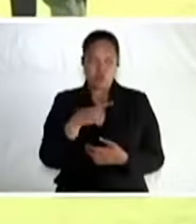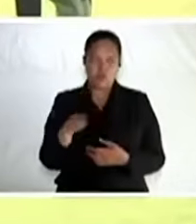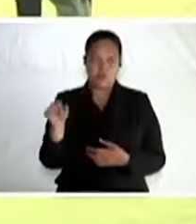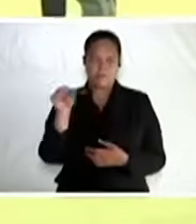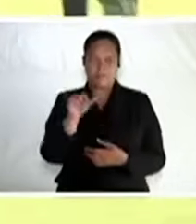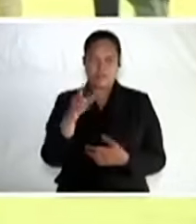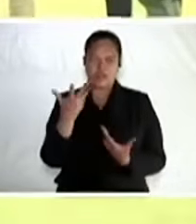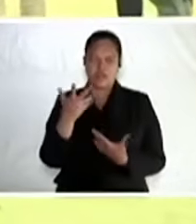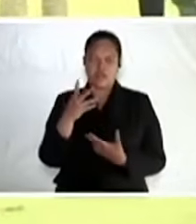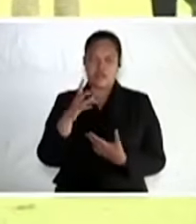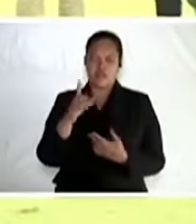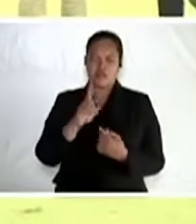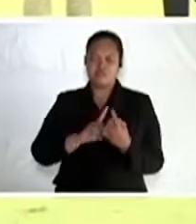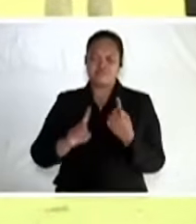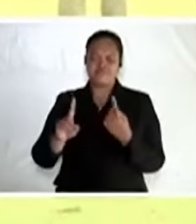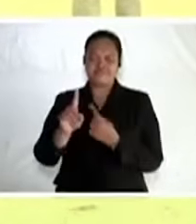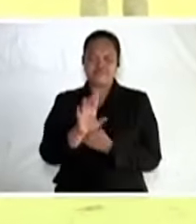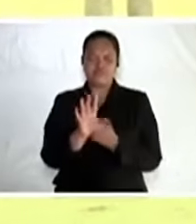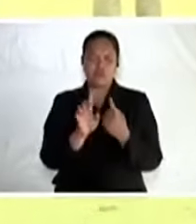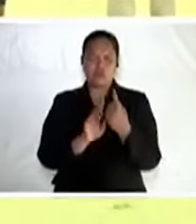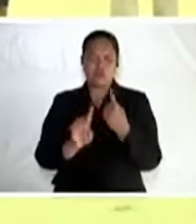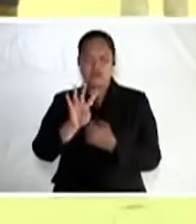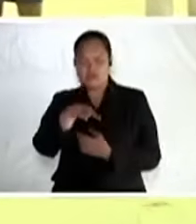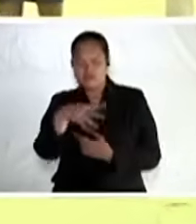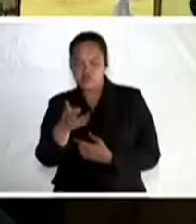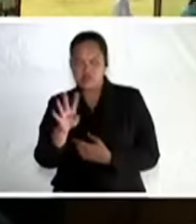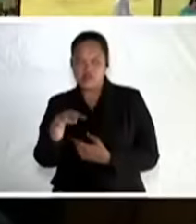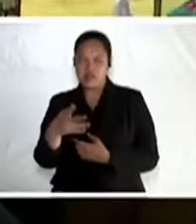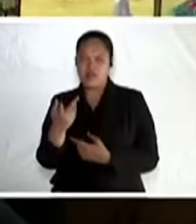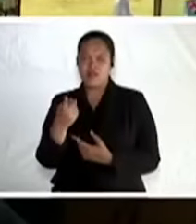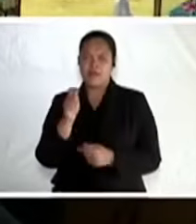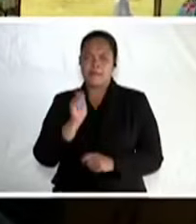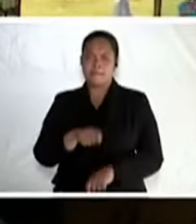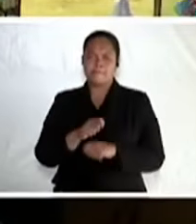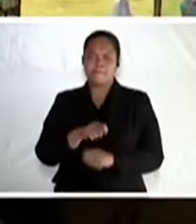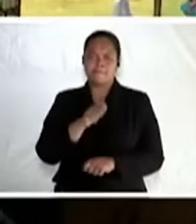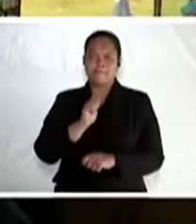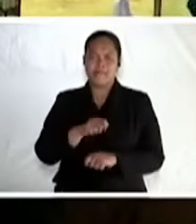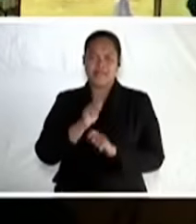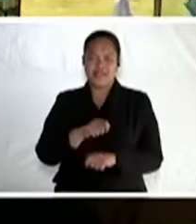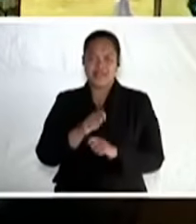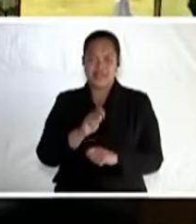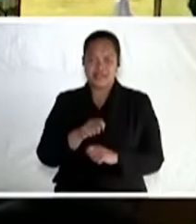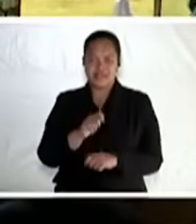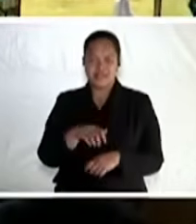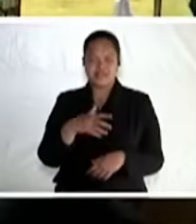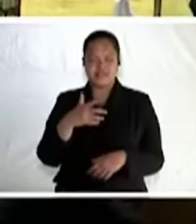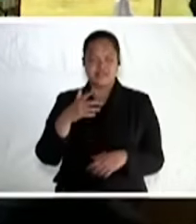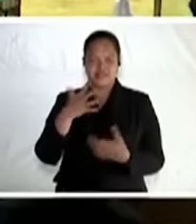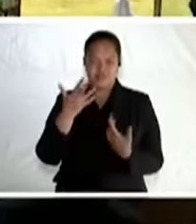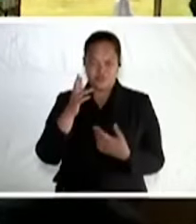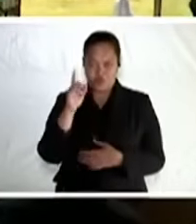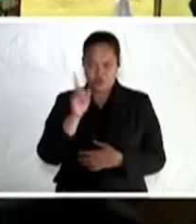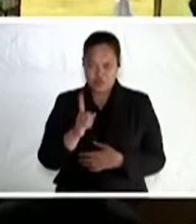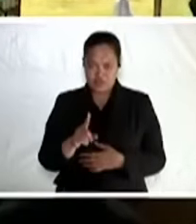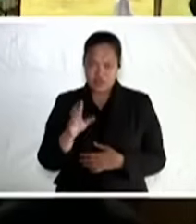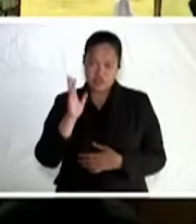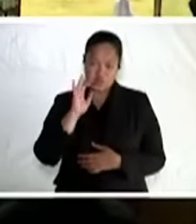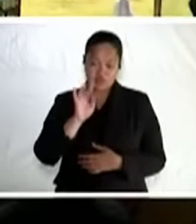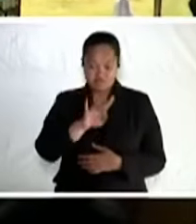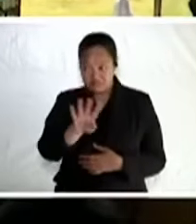band, where he will inspect the band and that would complete the inspection for the